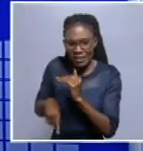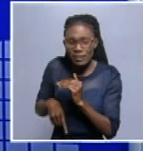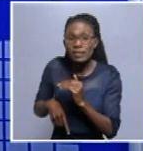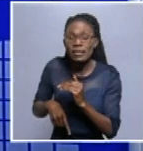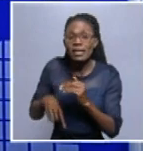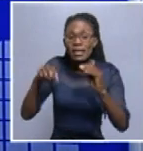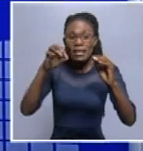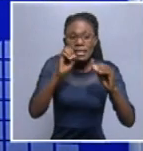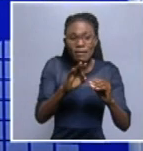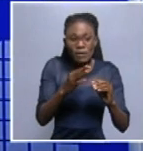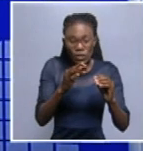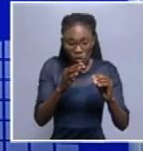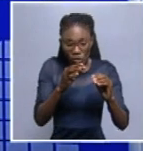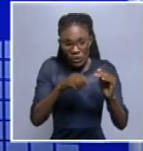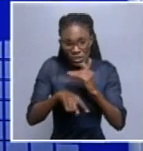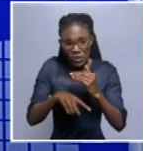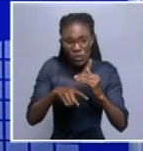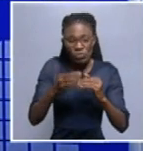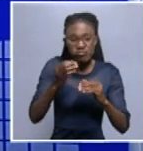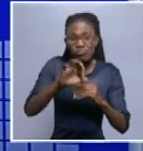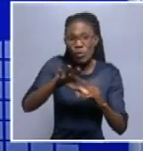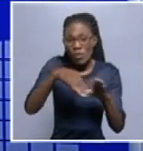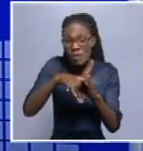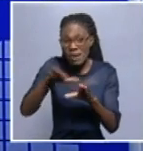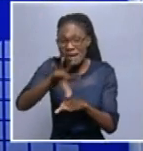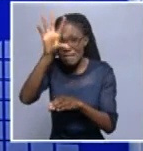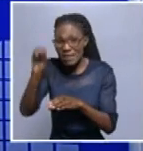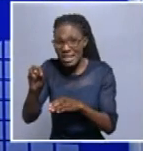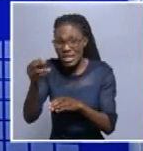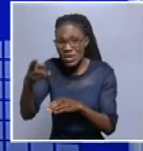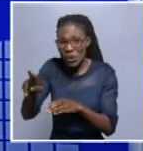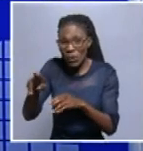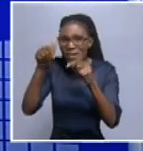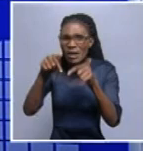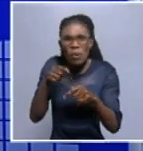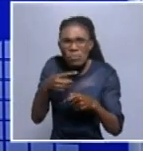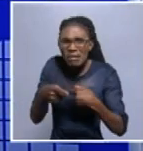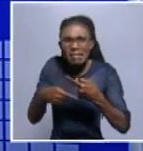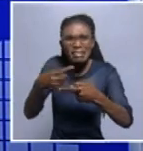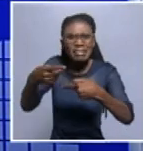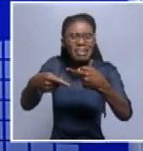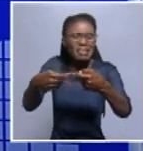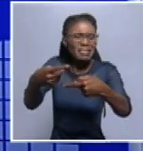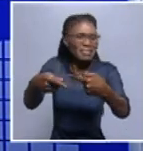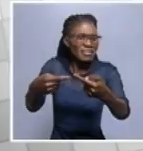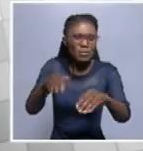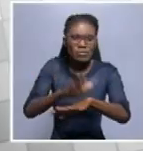may not hold any status. How do you essentially see this process playing out or